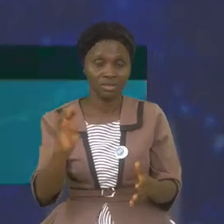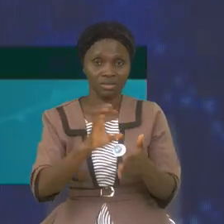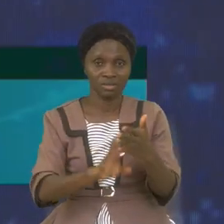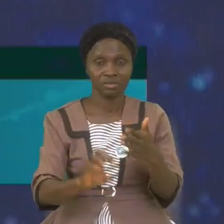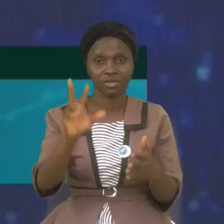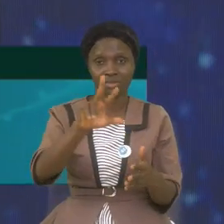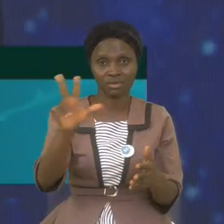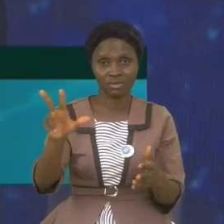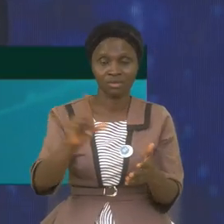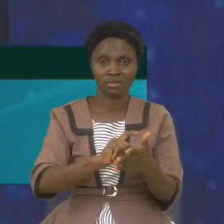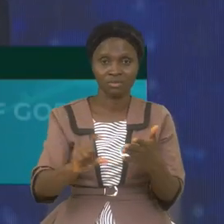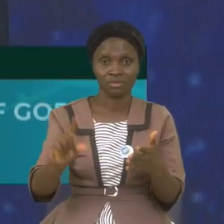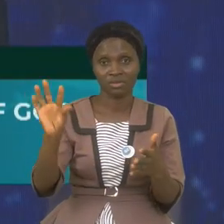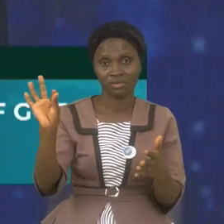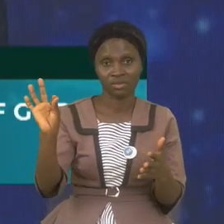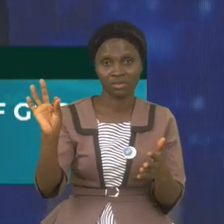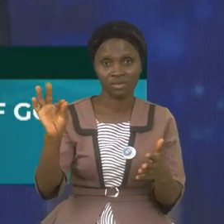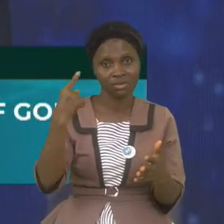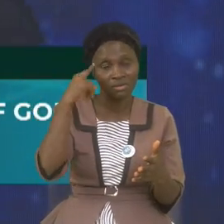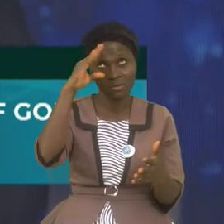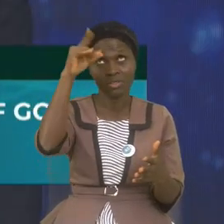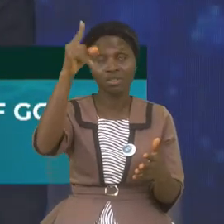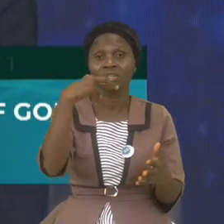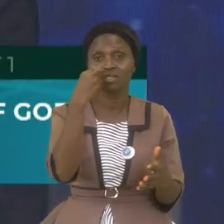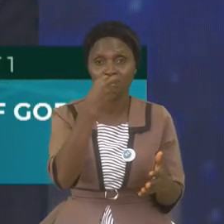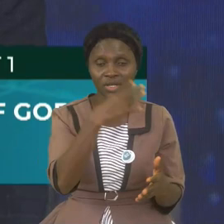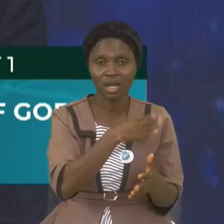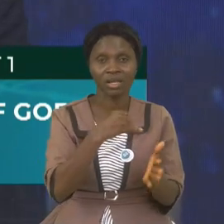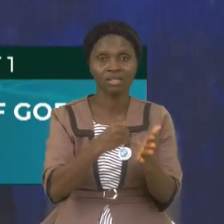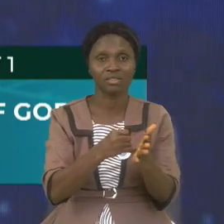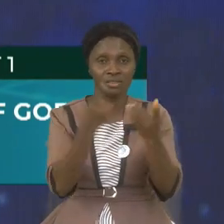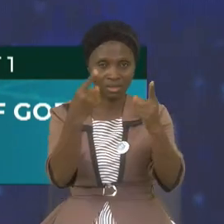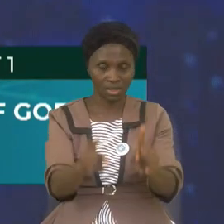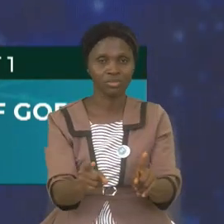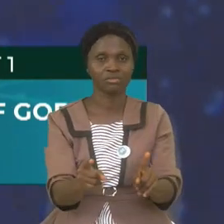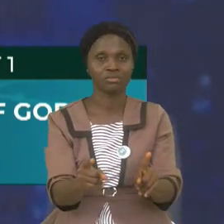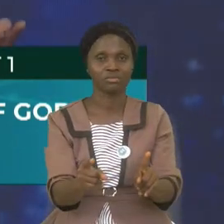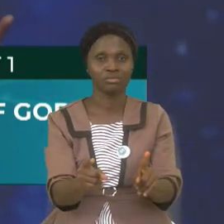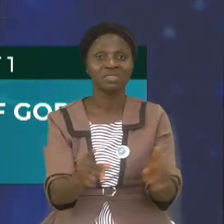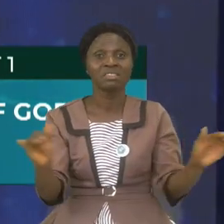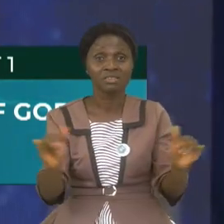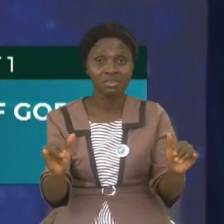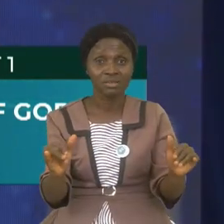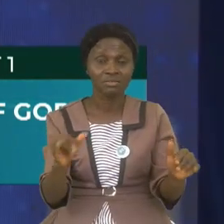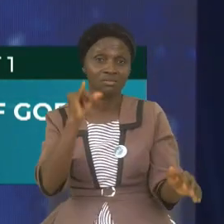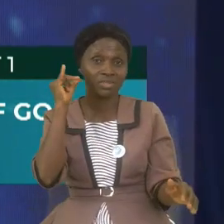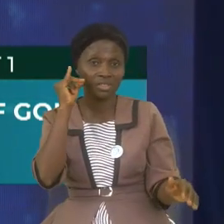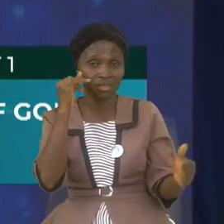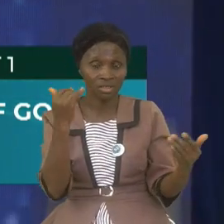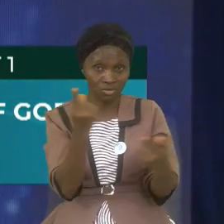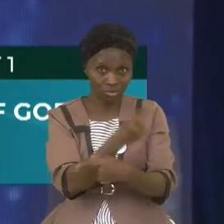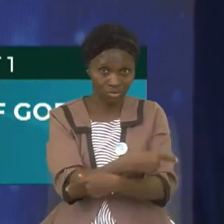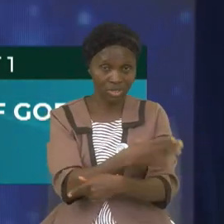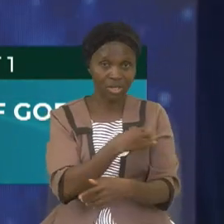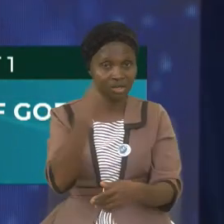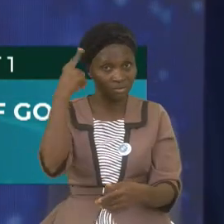For he spake and it was done, and it's the same yesterday, today, and forever. He says, I'm God, I